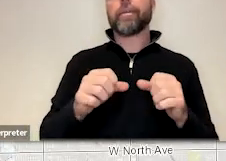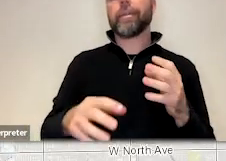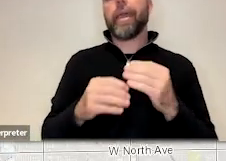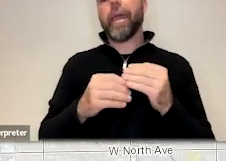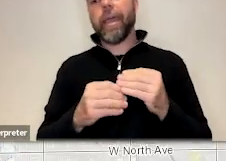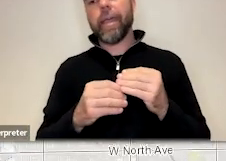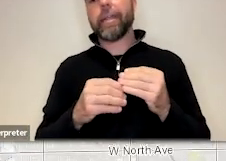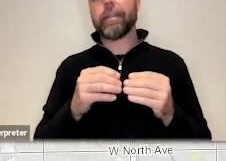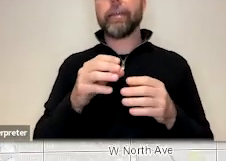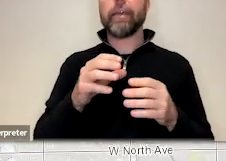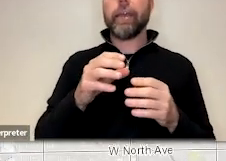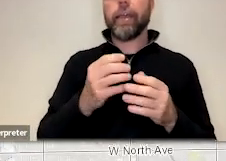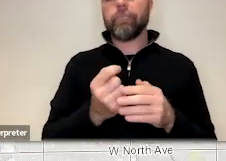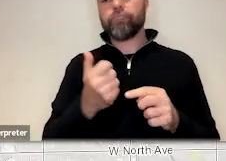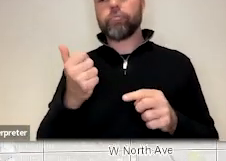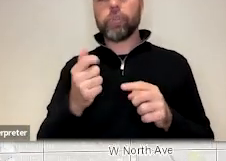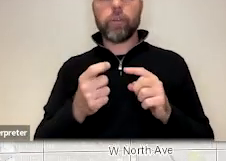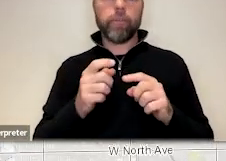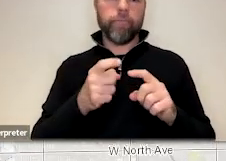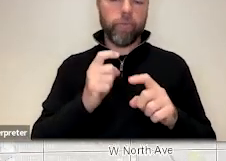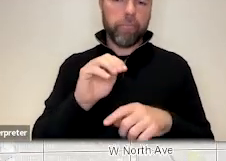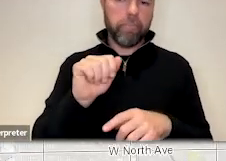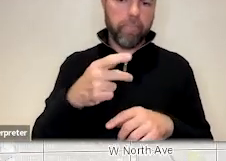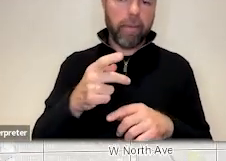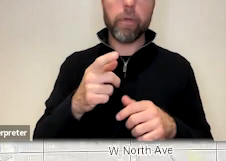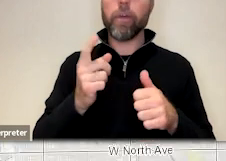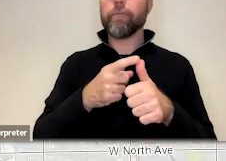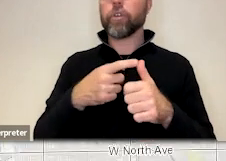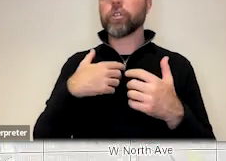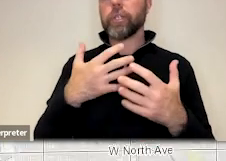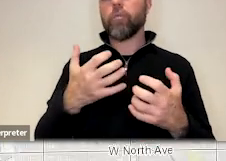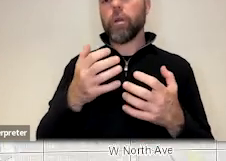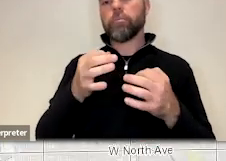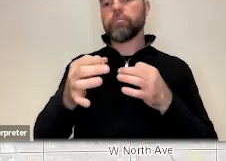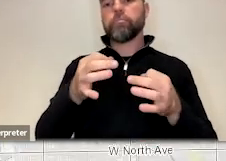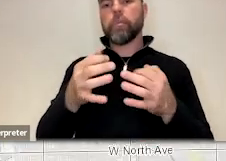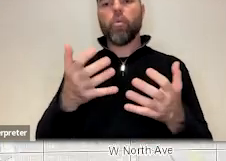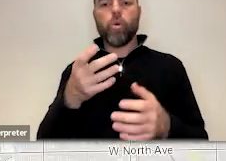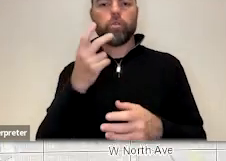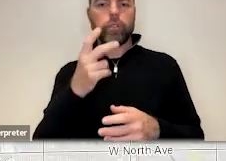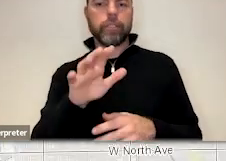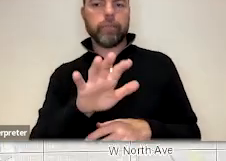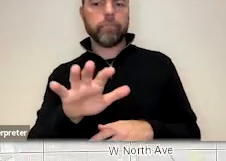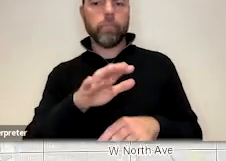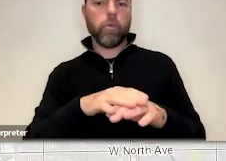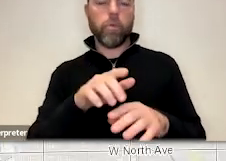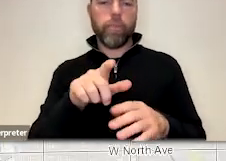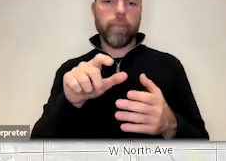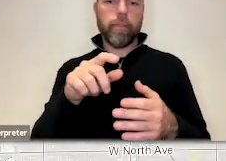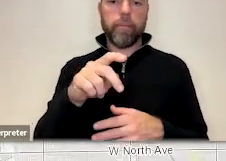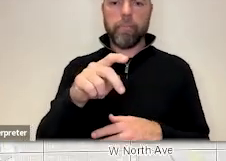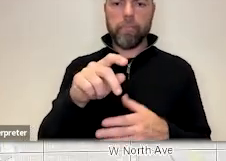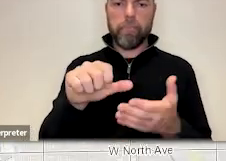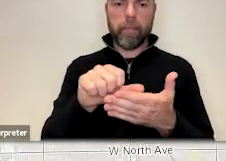take away from our map here. But first, I kind of want to orient us to what we're seeing here on the page. Beyond